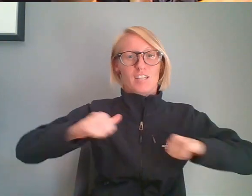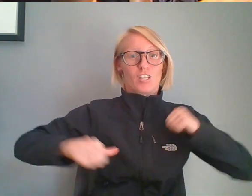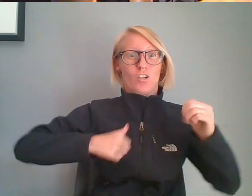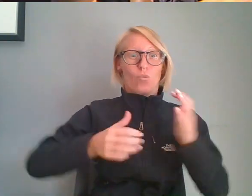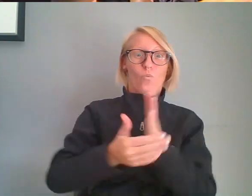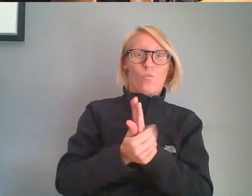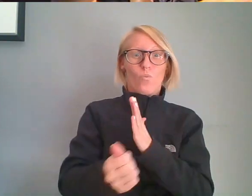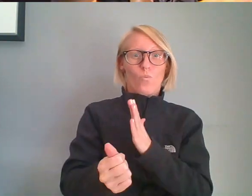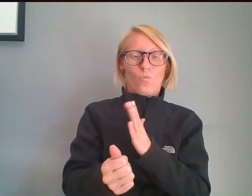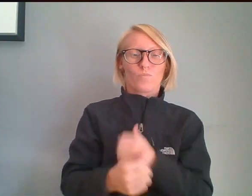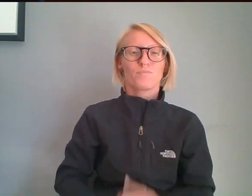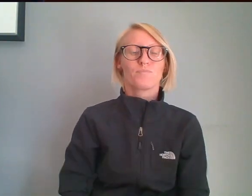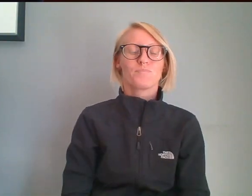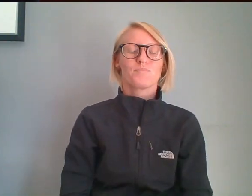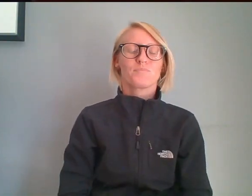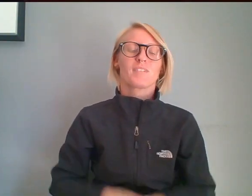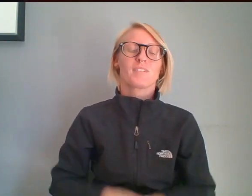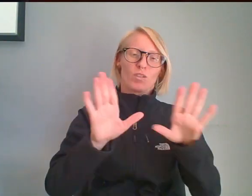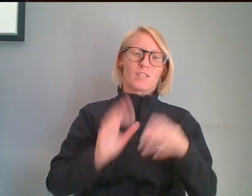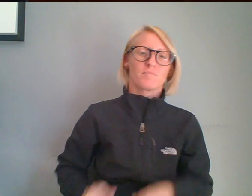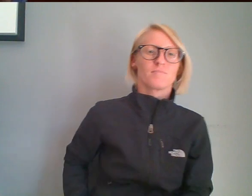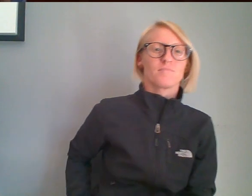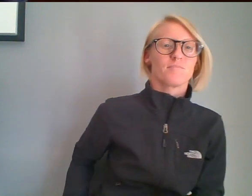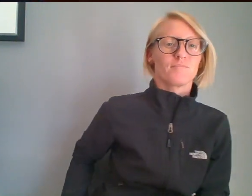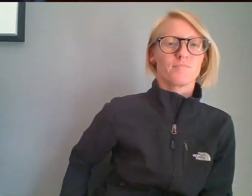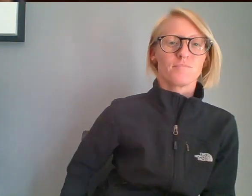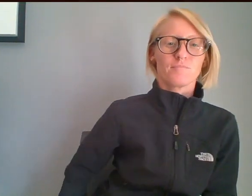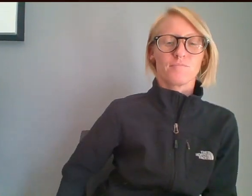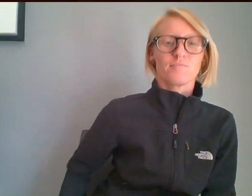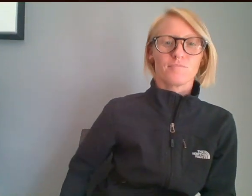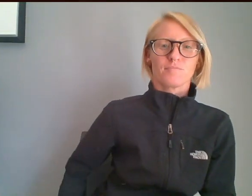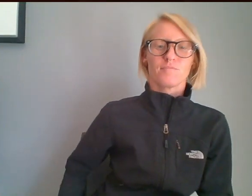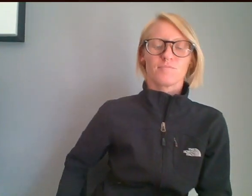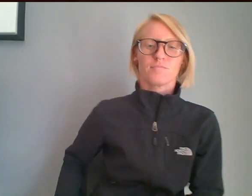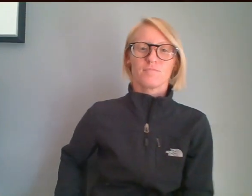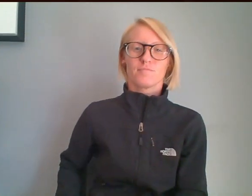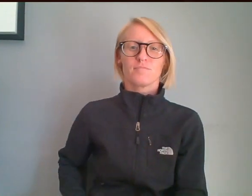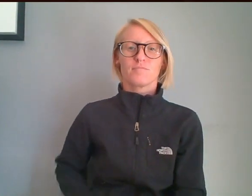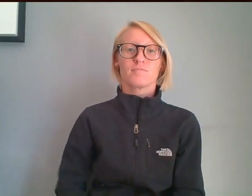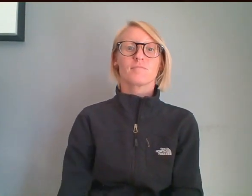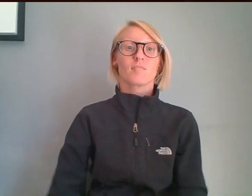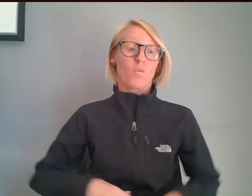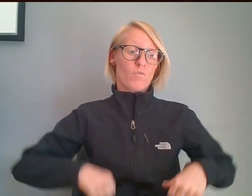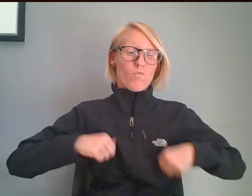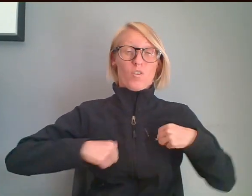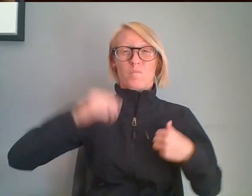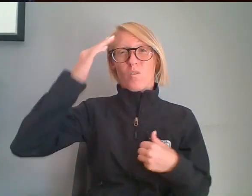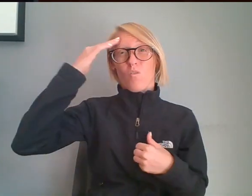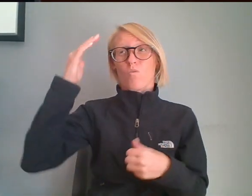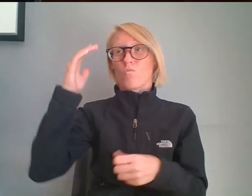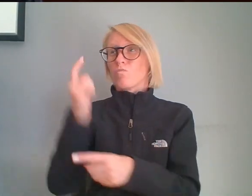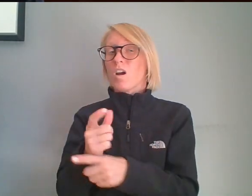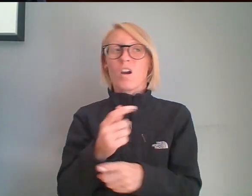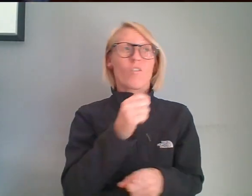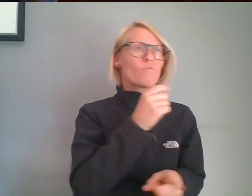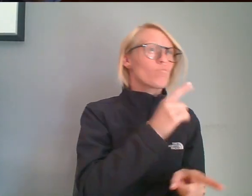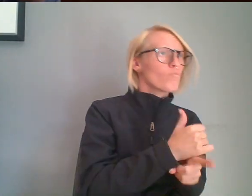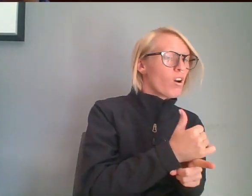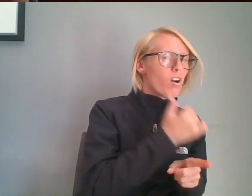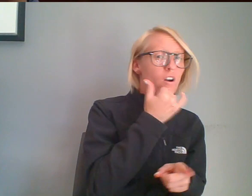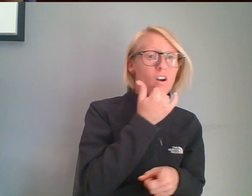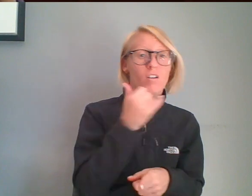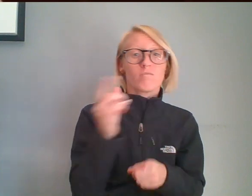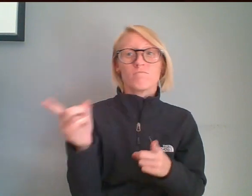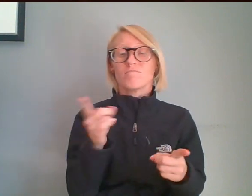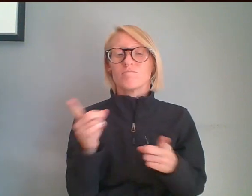great. So when you perform, you know that there's a right way and a wrong way to do it. If you don't hit the right note